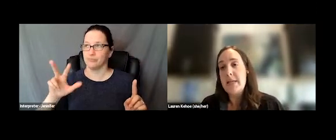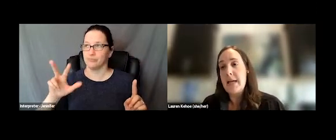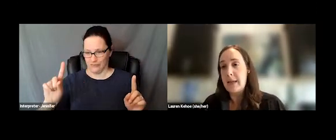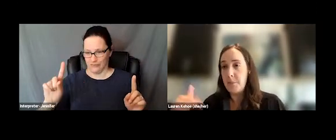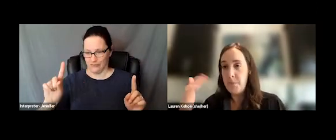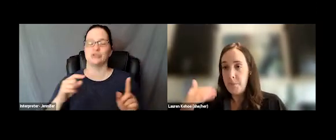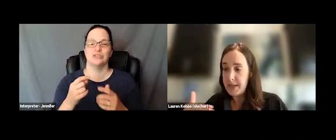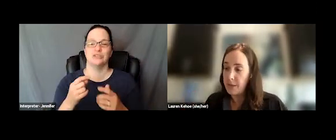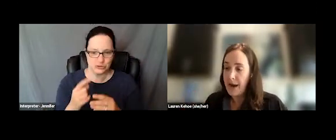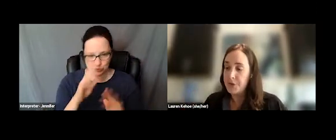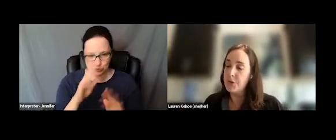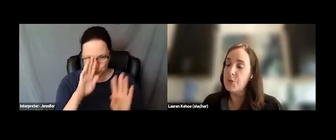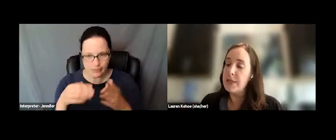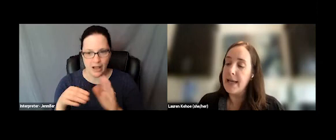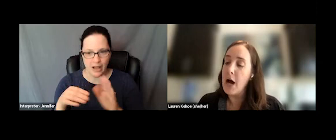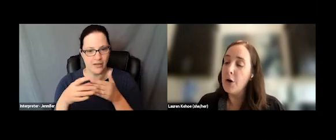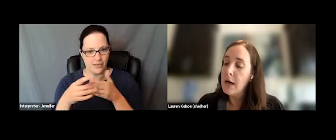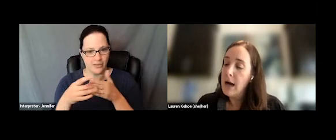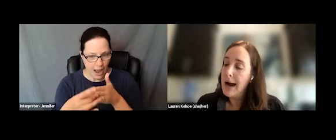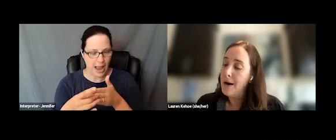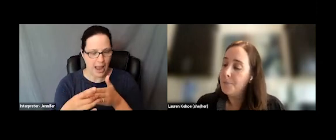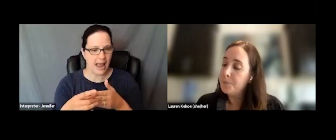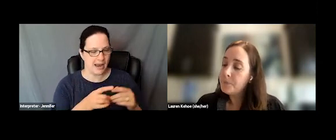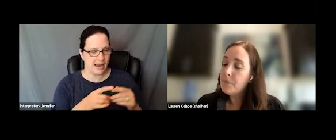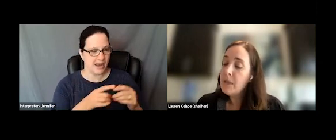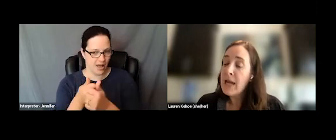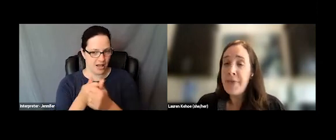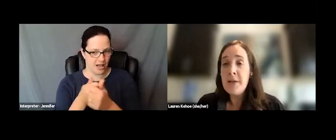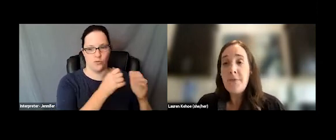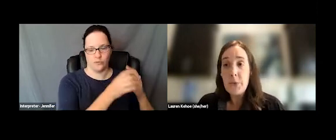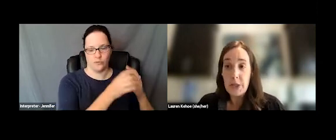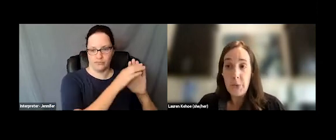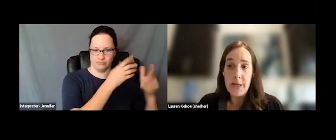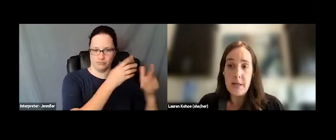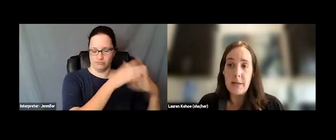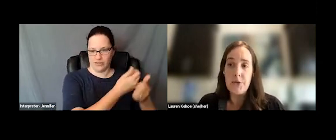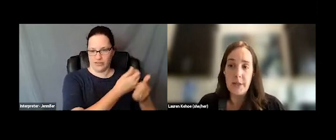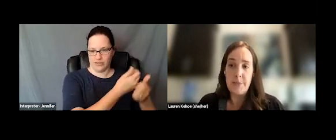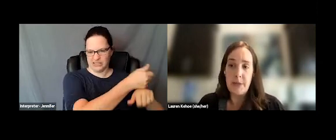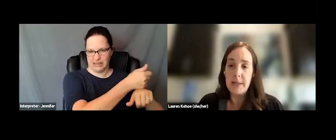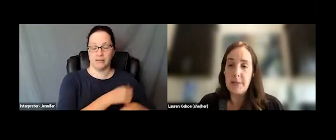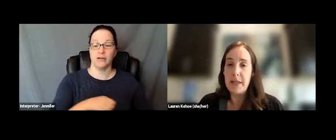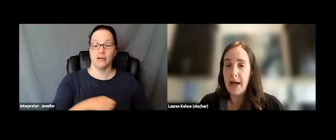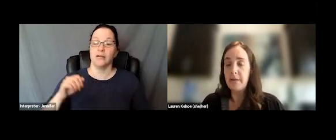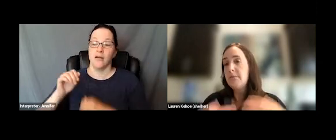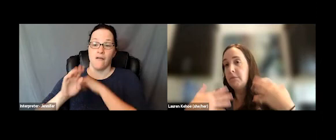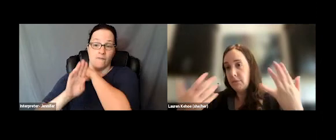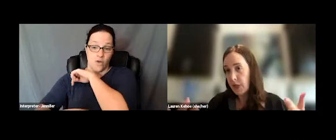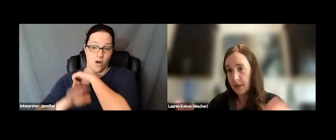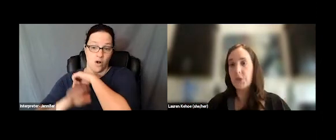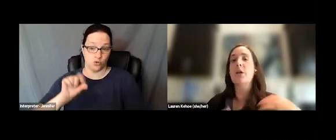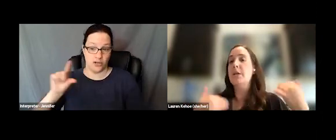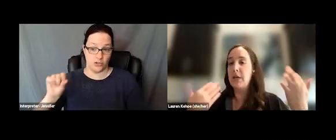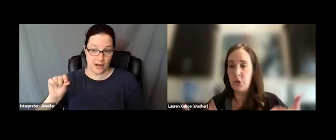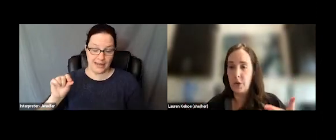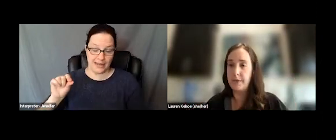to remediate them based on the milestones we had set out. And then in fall 2020, the user experience team began